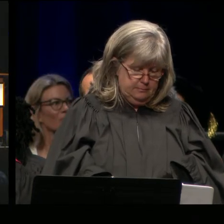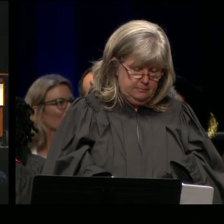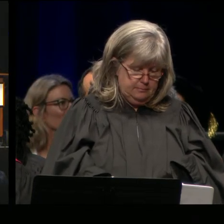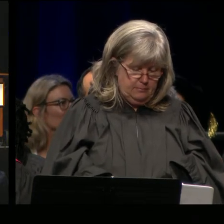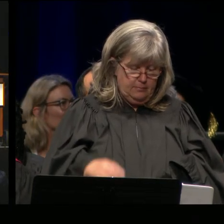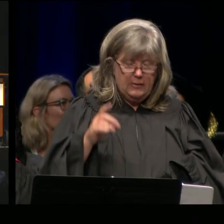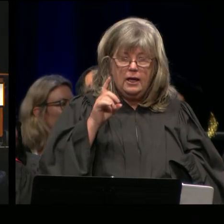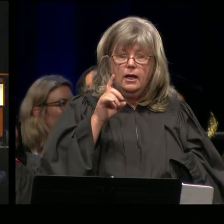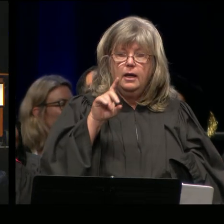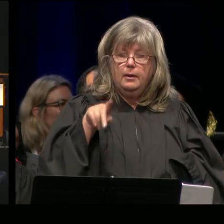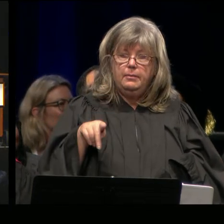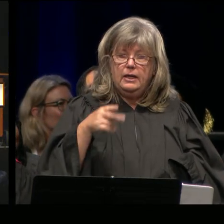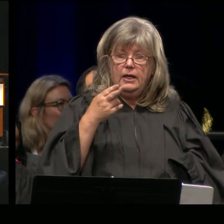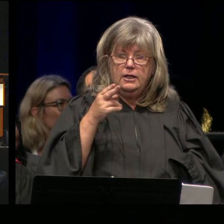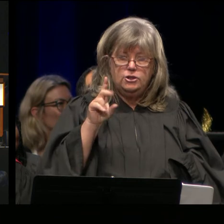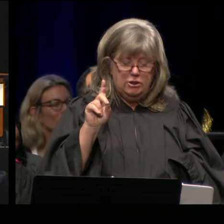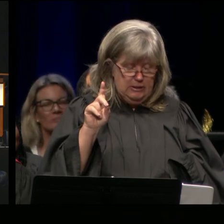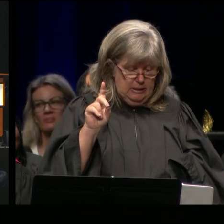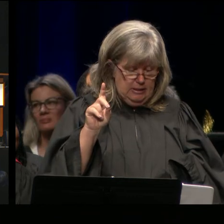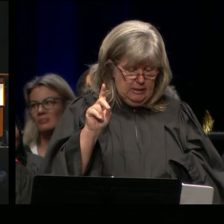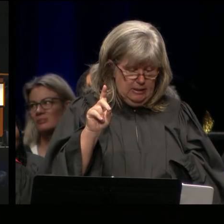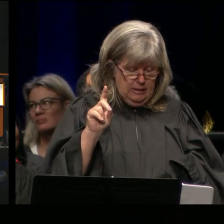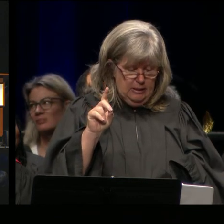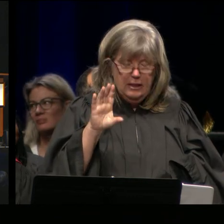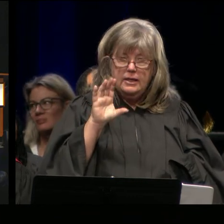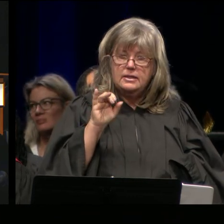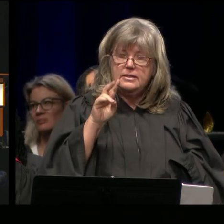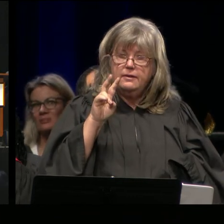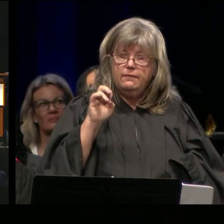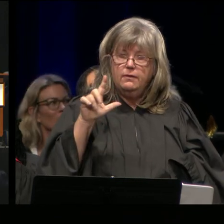Doctor of Philosophy in Civil Engineering.